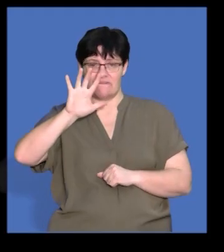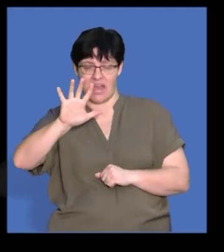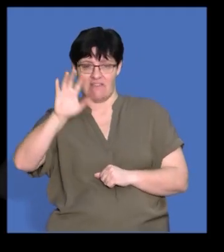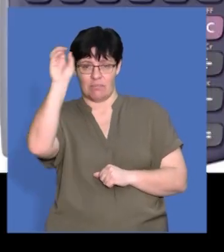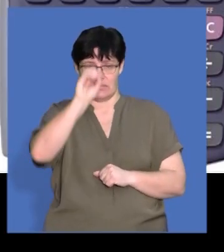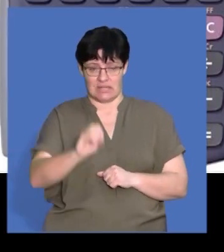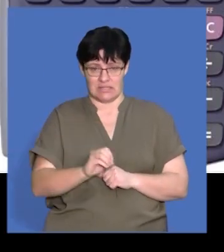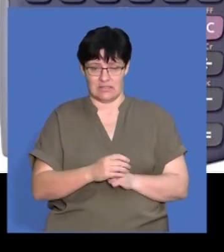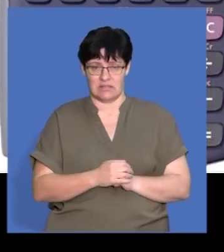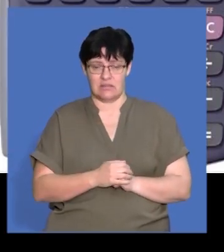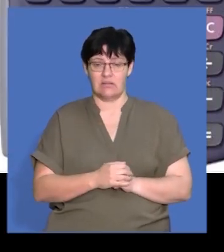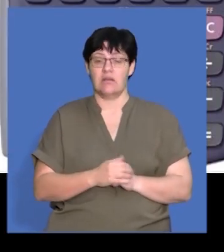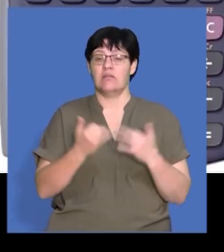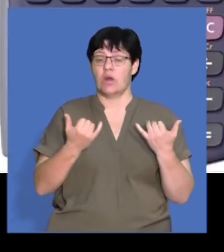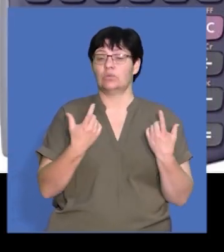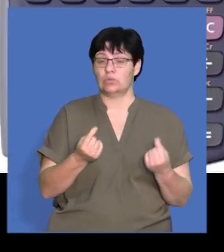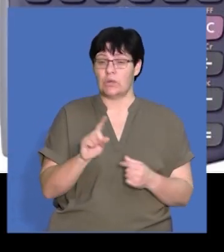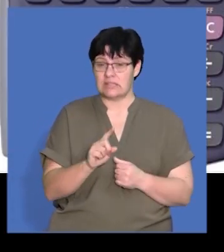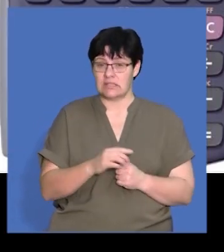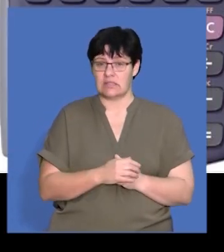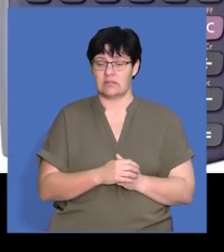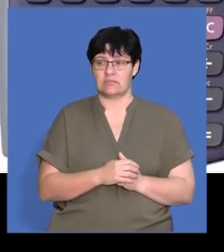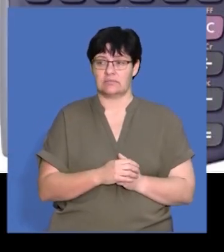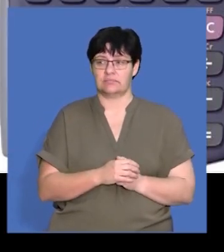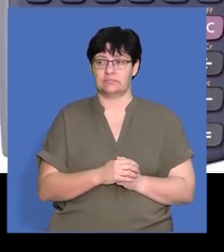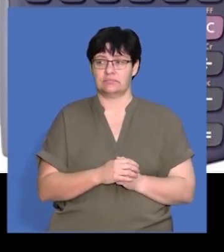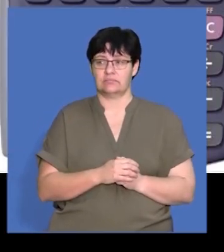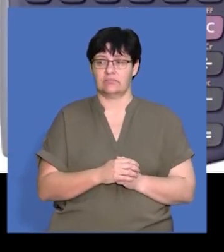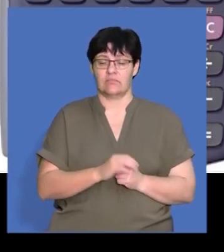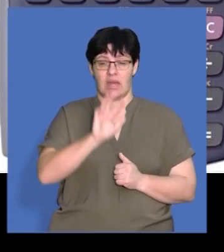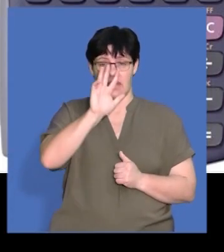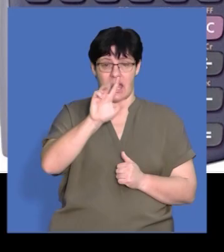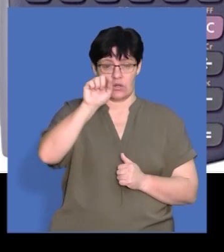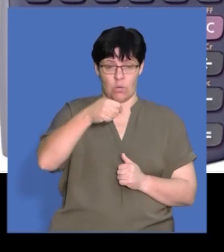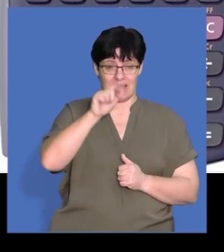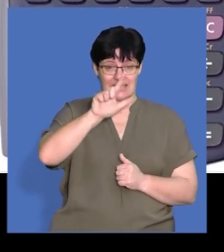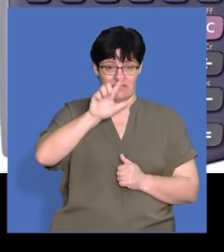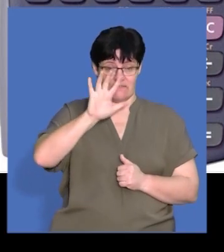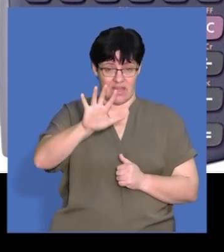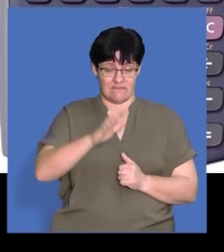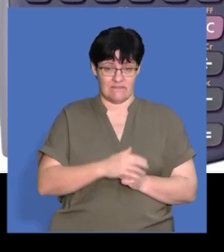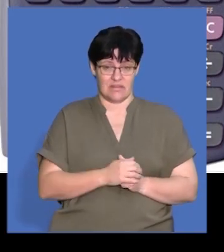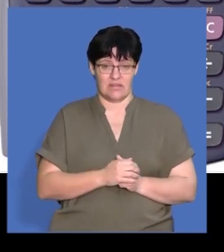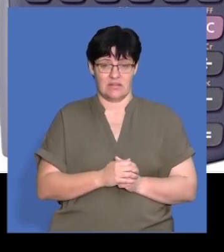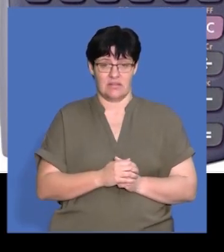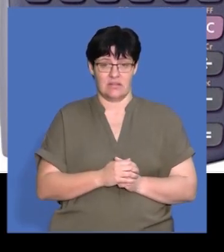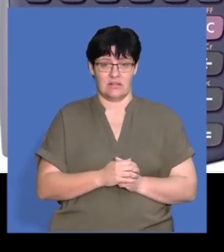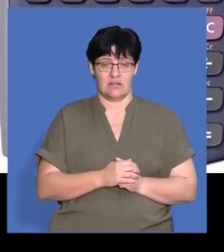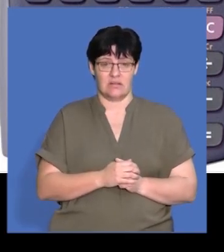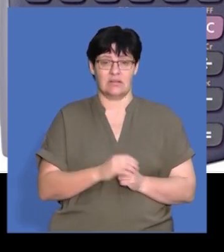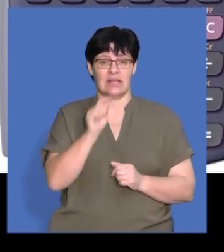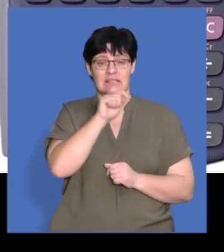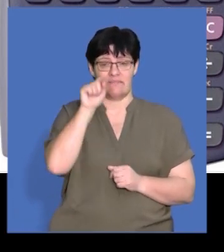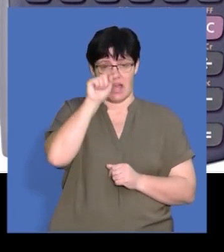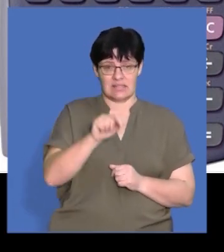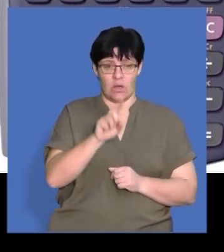9.75%. And what I'm going to do in this case, I'm actually going to say 9.75 on my calculator. I'm going to divide